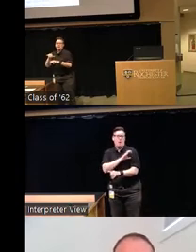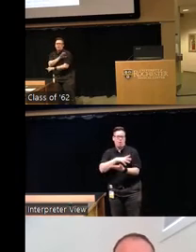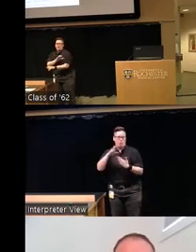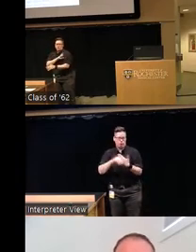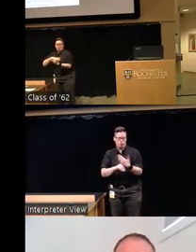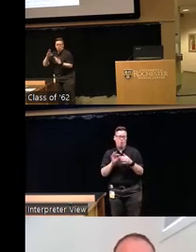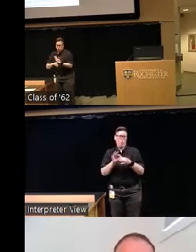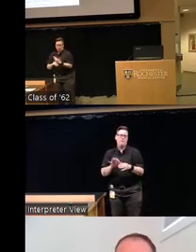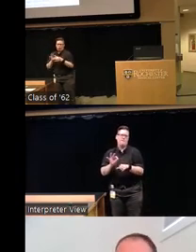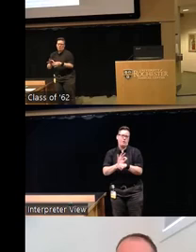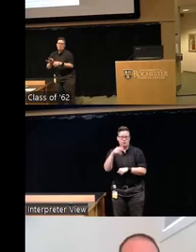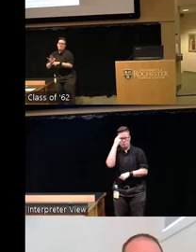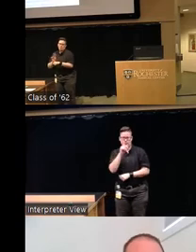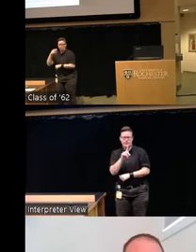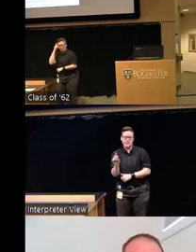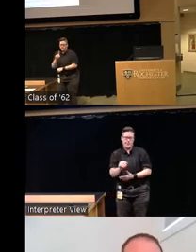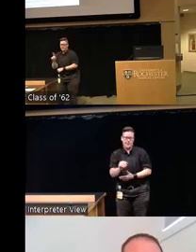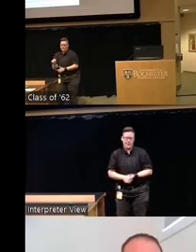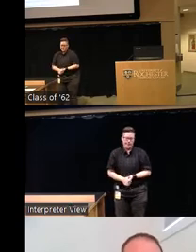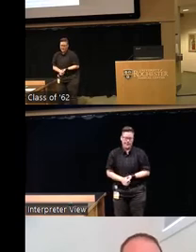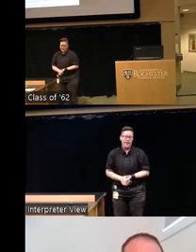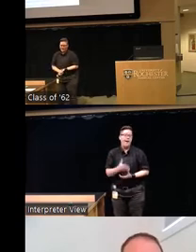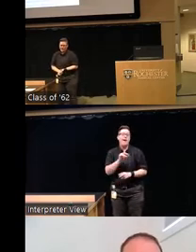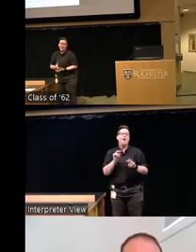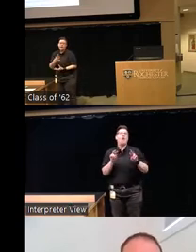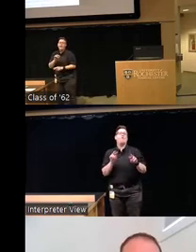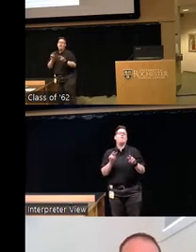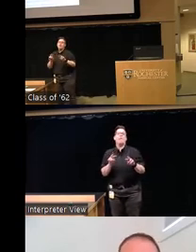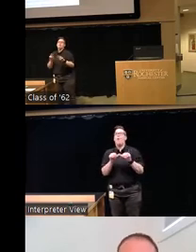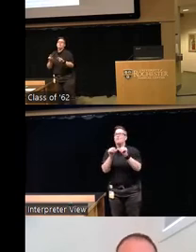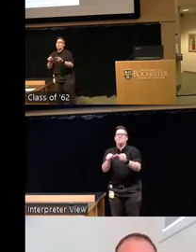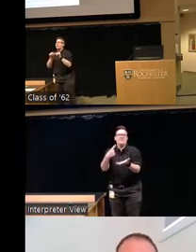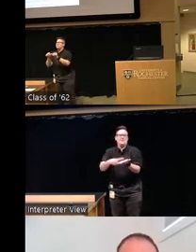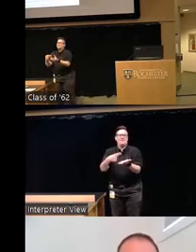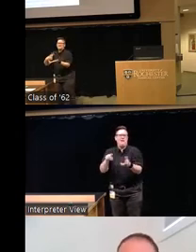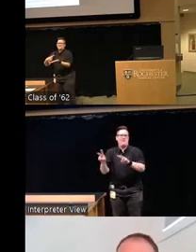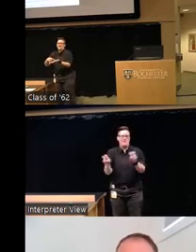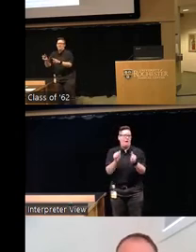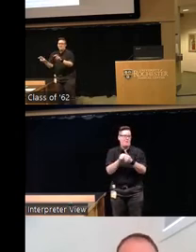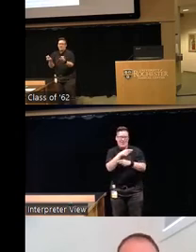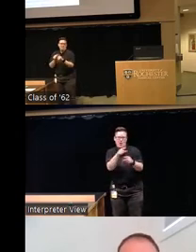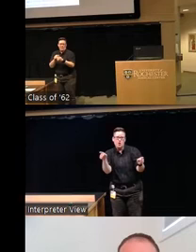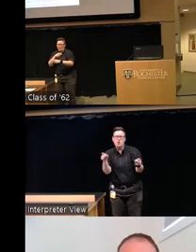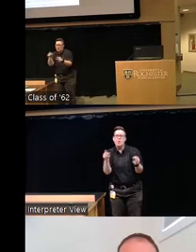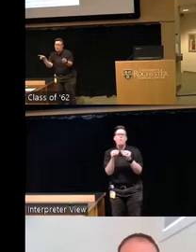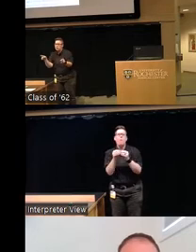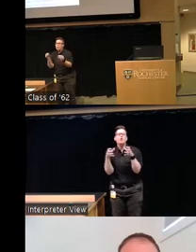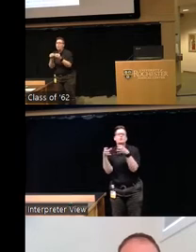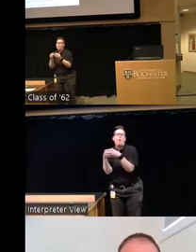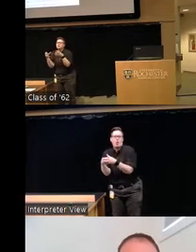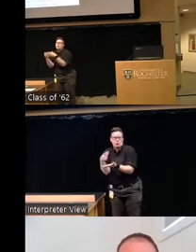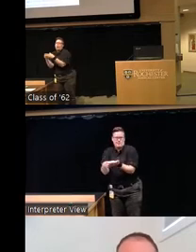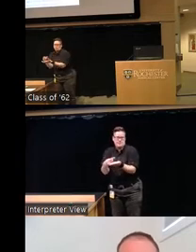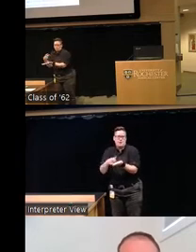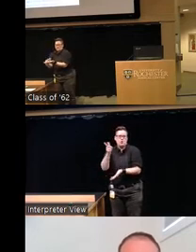functional neurological disorders. I'm also very much looking forward to continuing this conversation with some of you in a small group discussion, I believe at